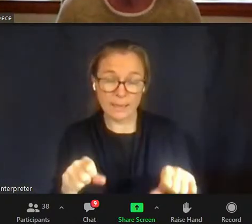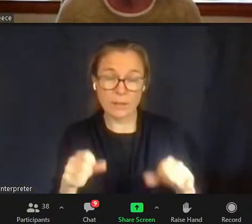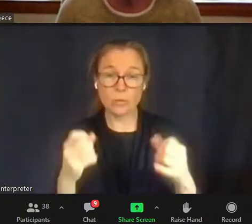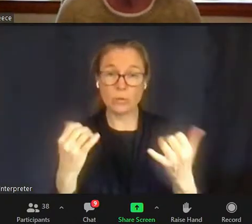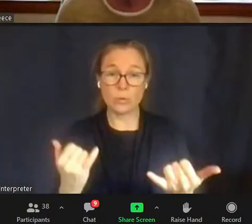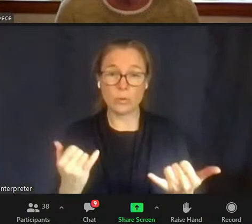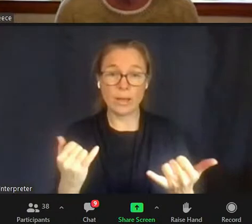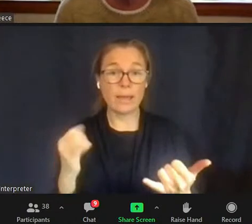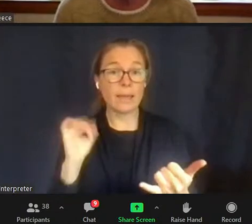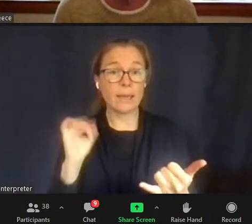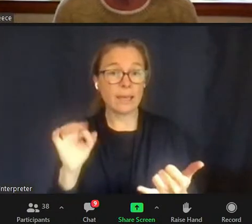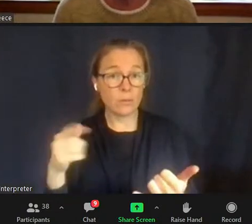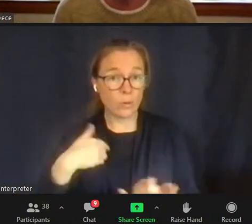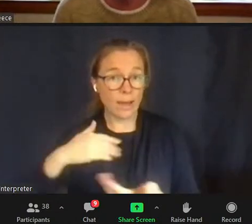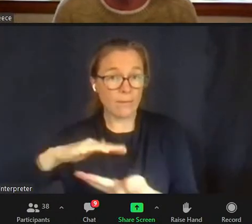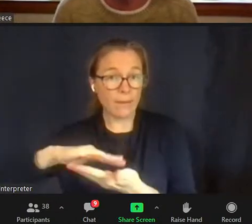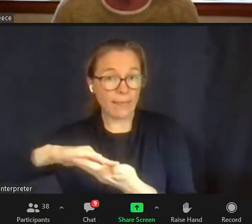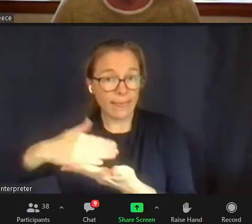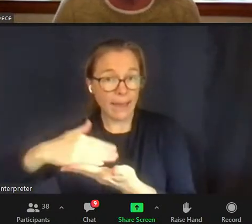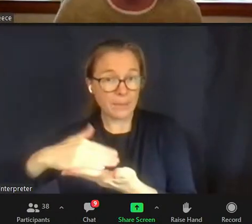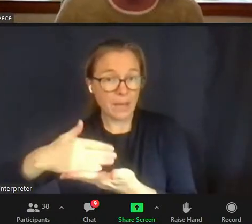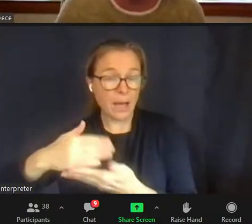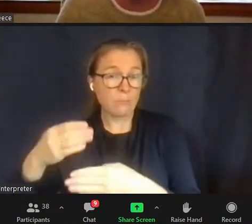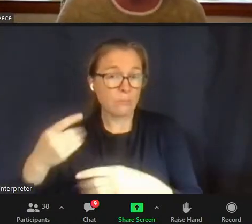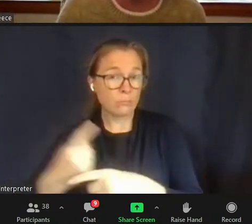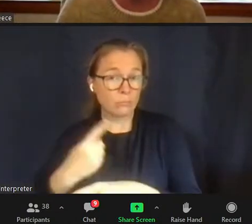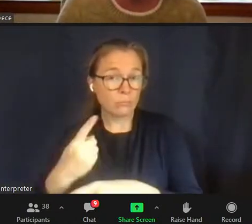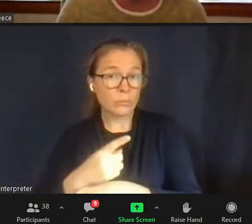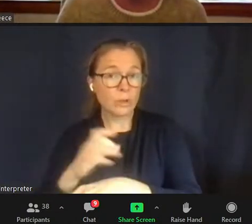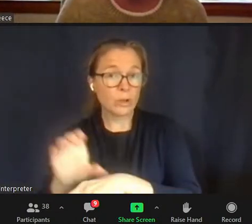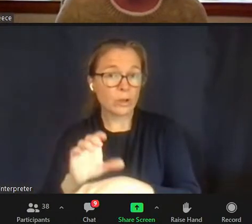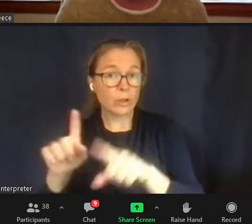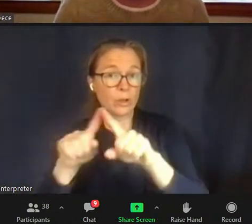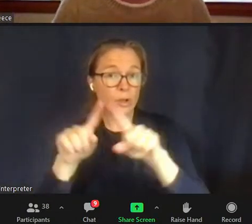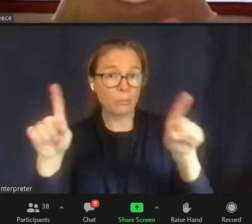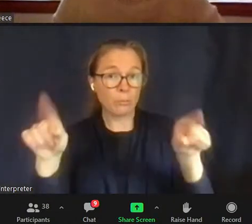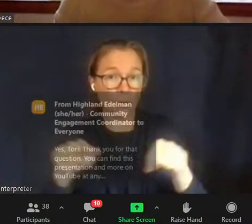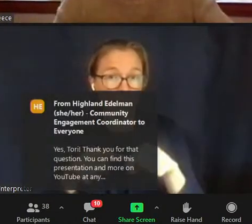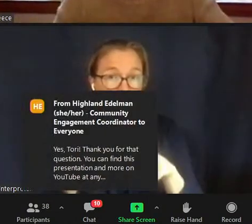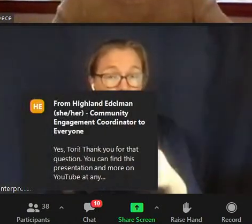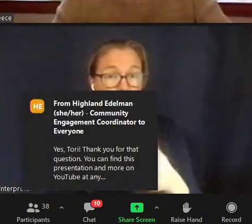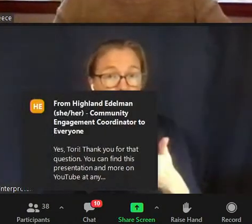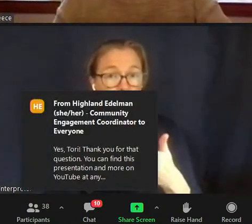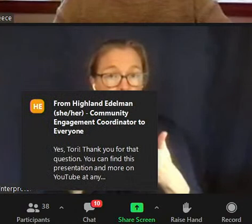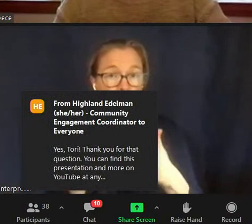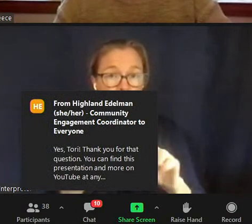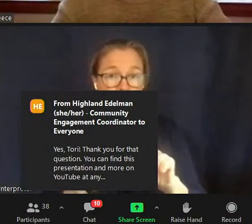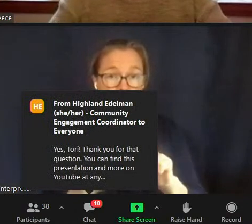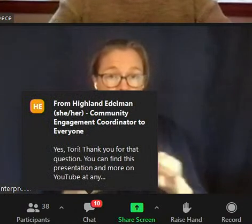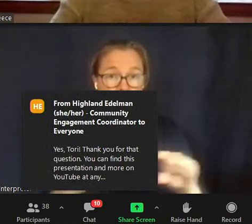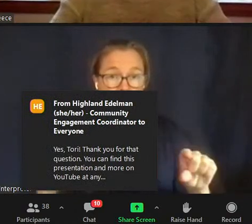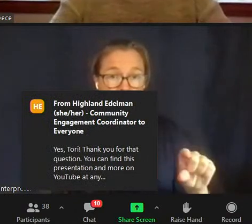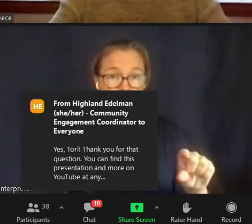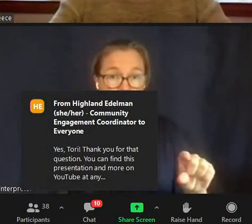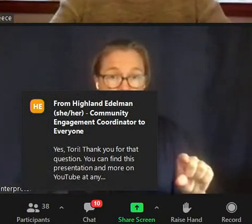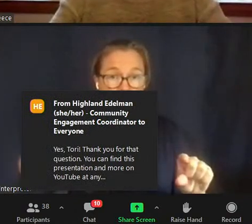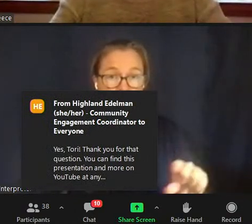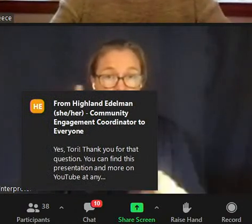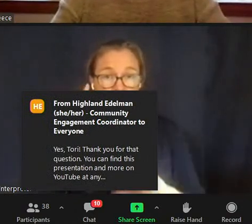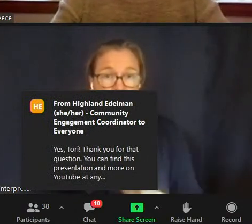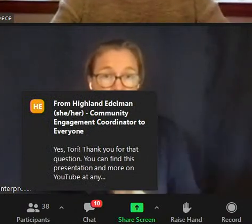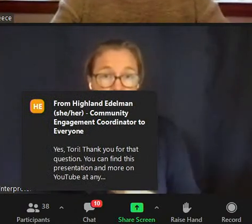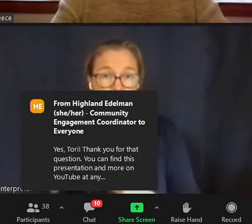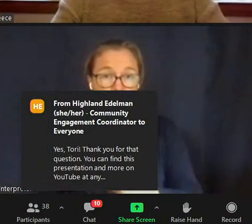laptop computer, please click the globe icon at the bottom right of your screen. Or if you're using